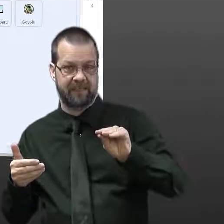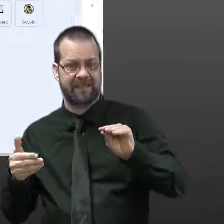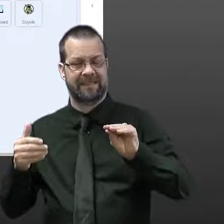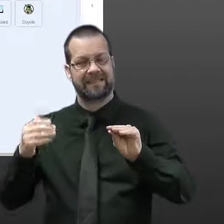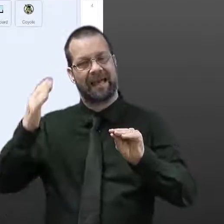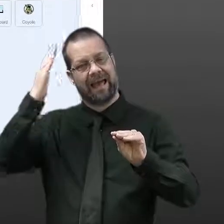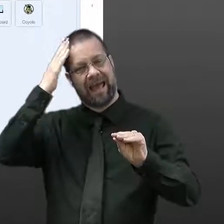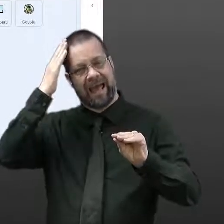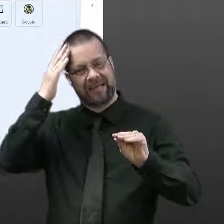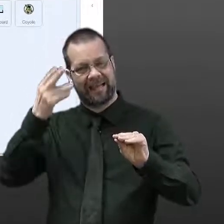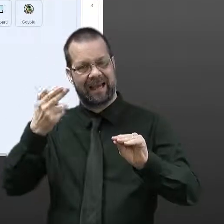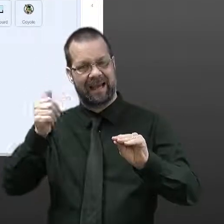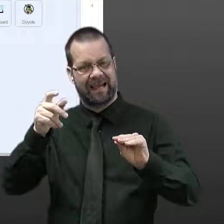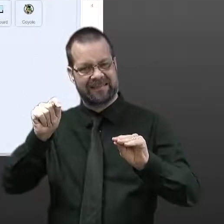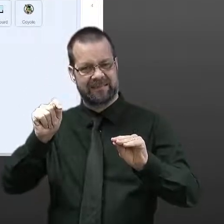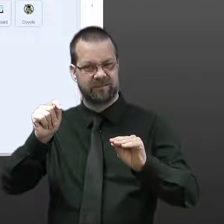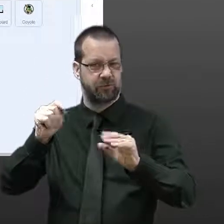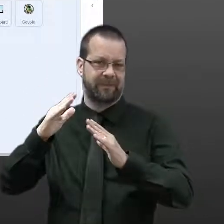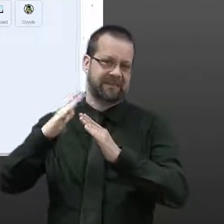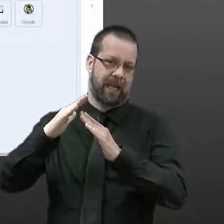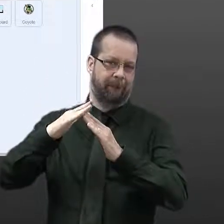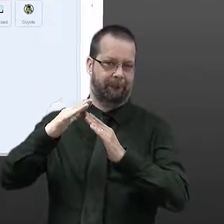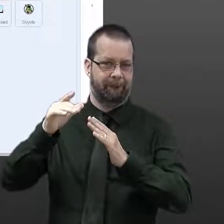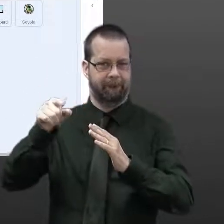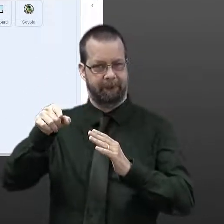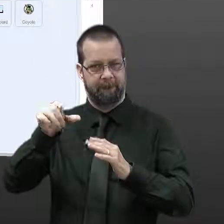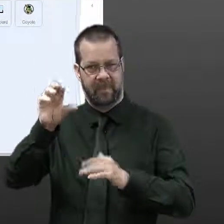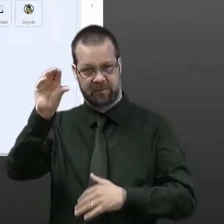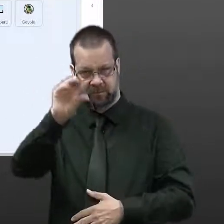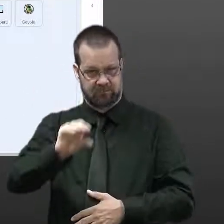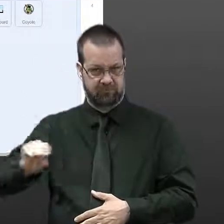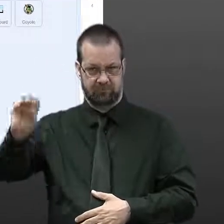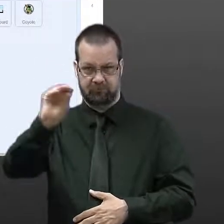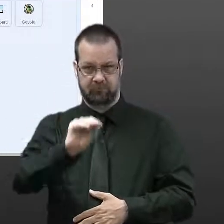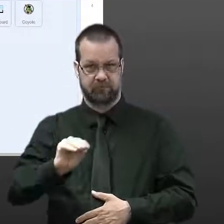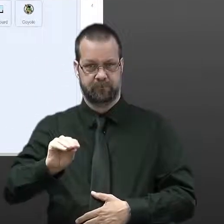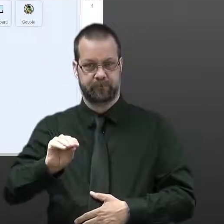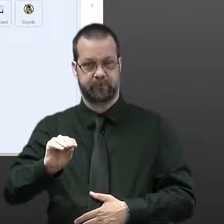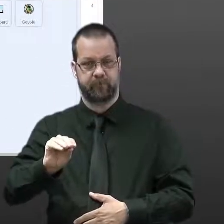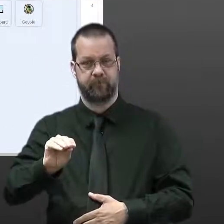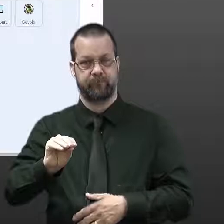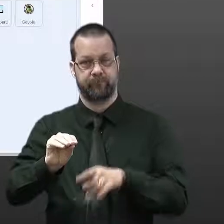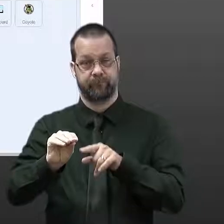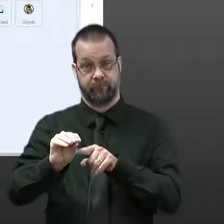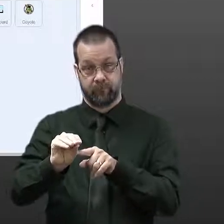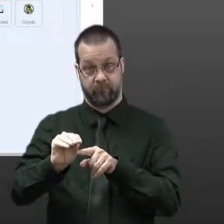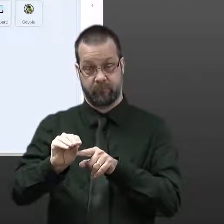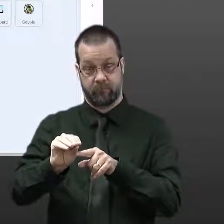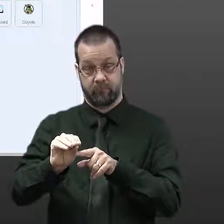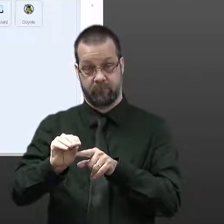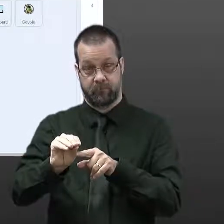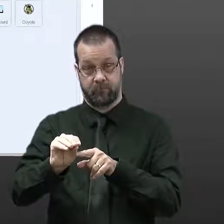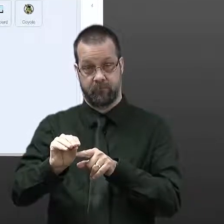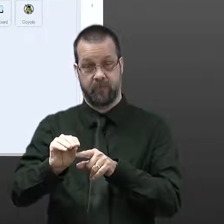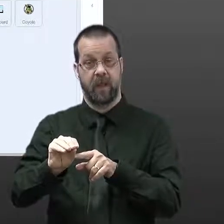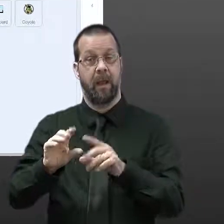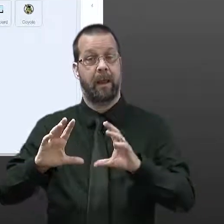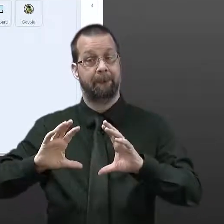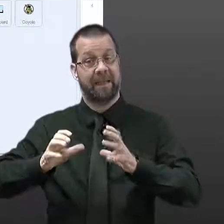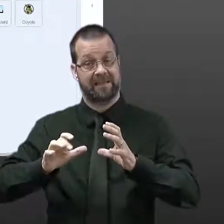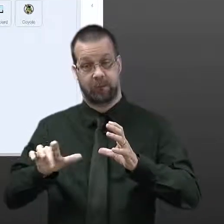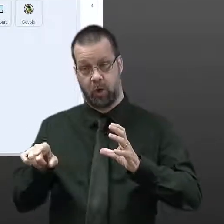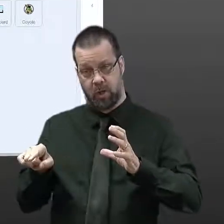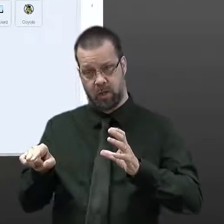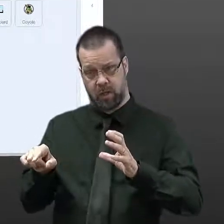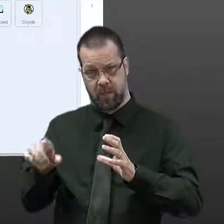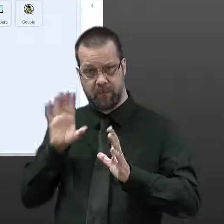event block. This is a hat block, so you can place it anywhere on your workspace, doesn't matter. Also make sure